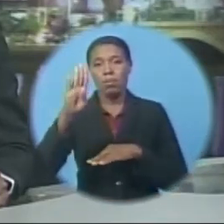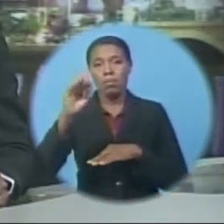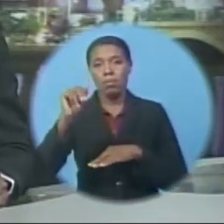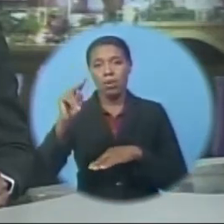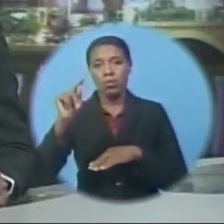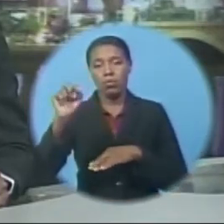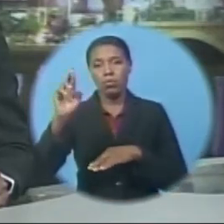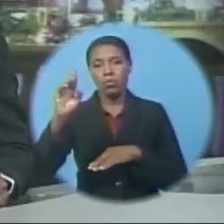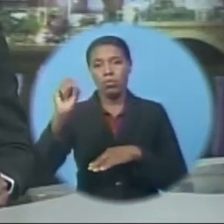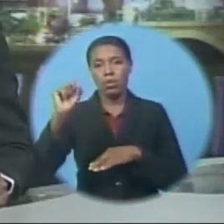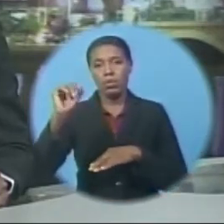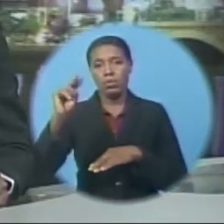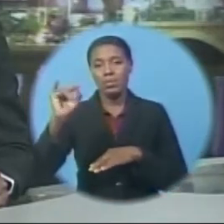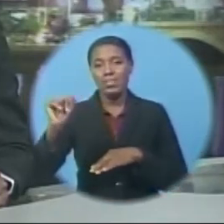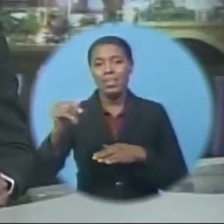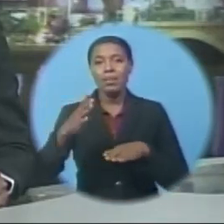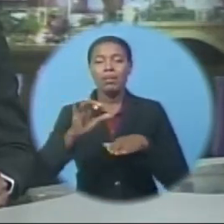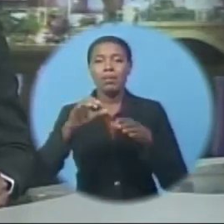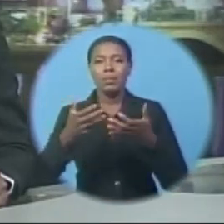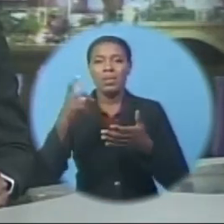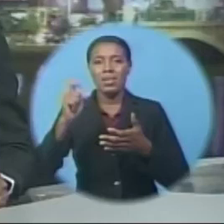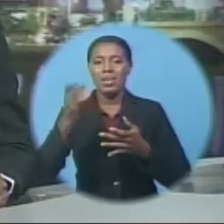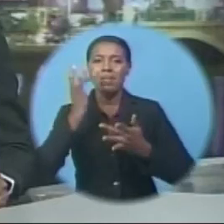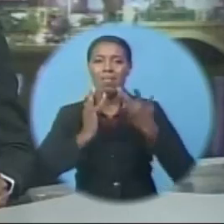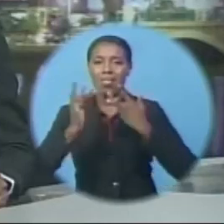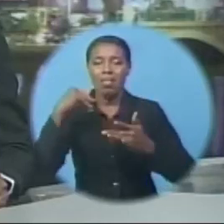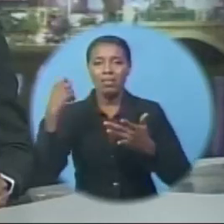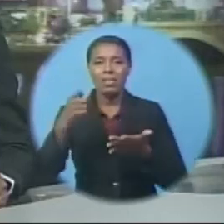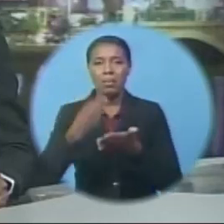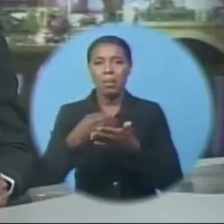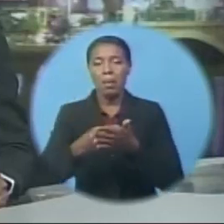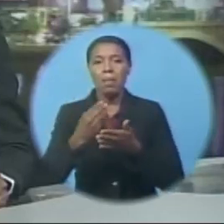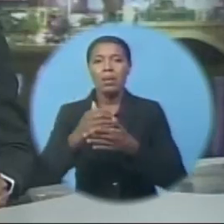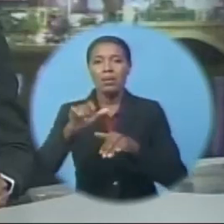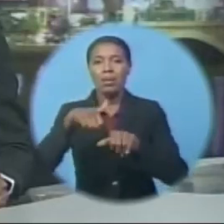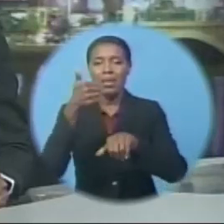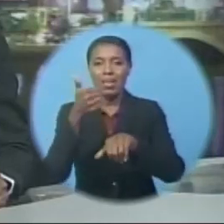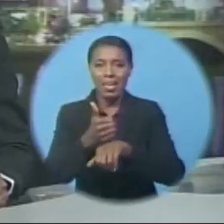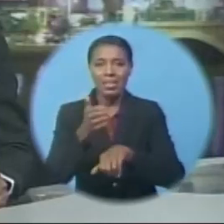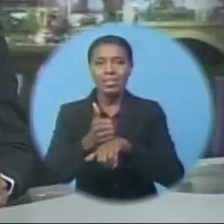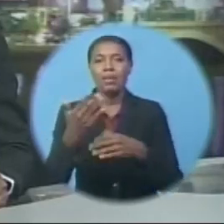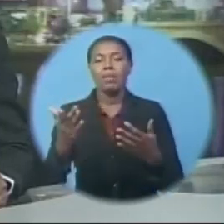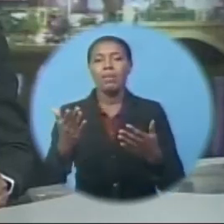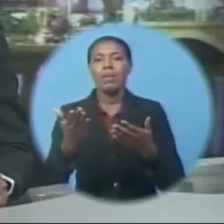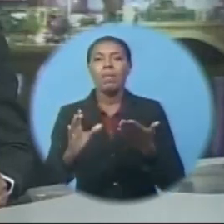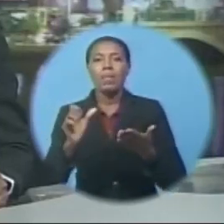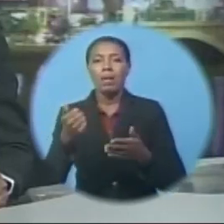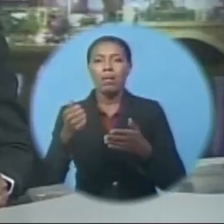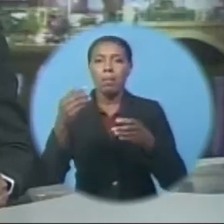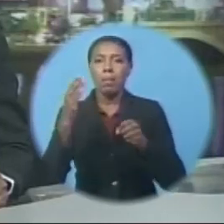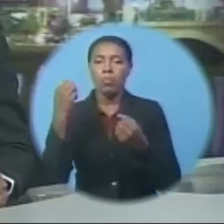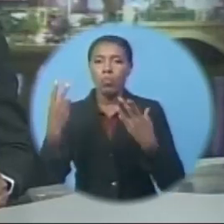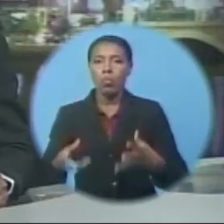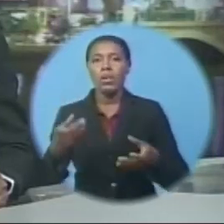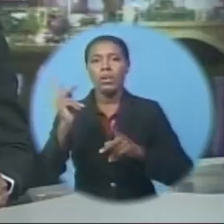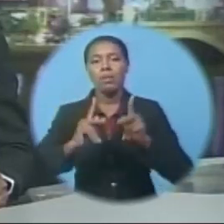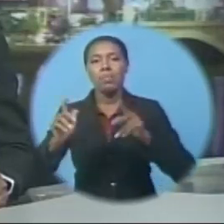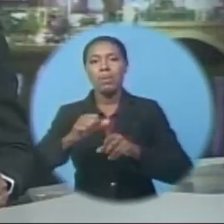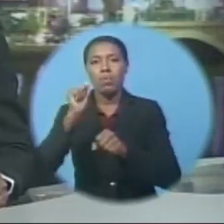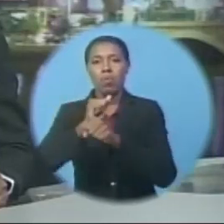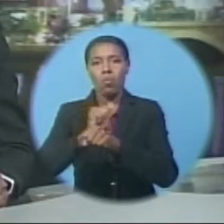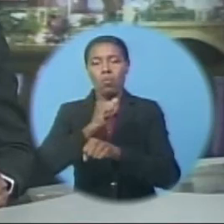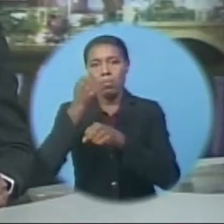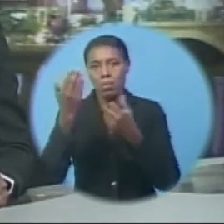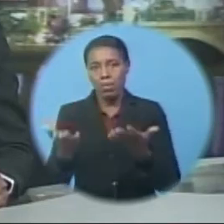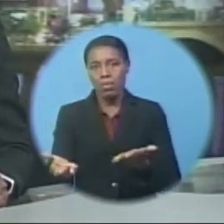is currently implementing an exercise to reduce the number of workers at the overstaffed state-owned bus company, which has nearly 500 more